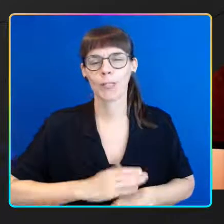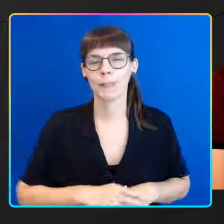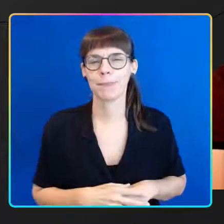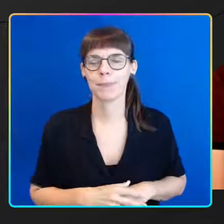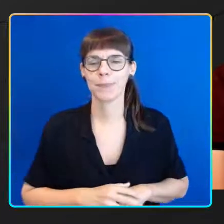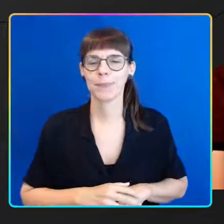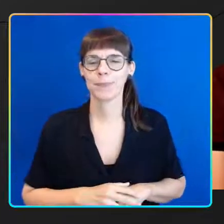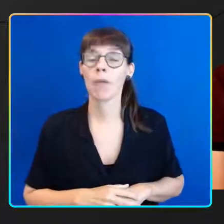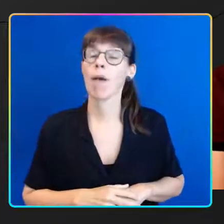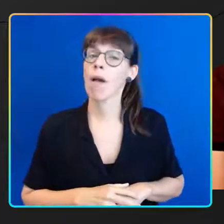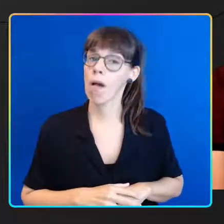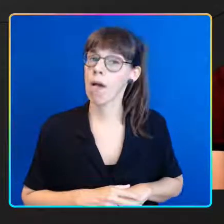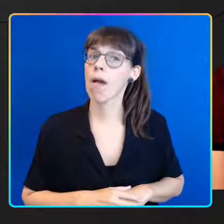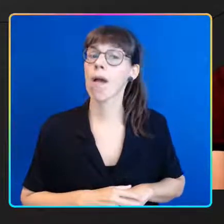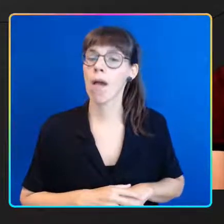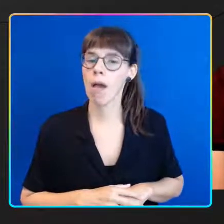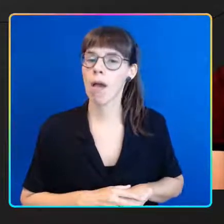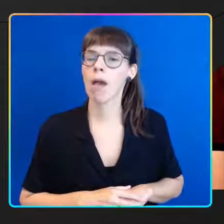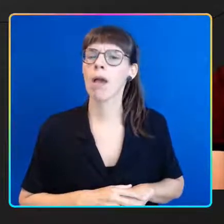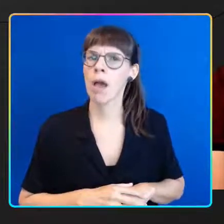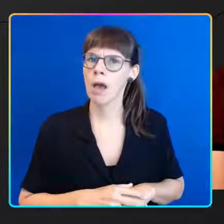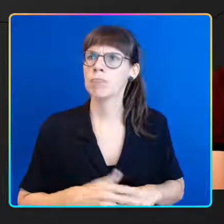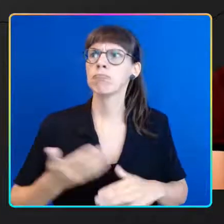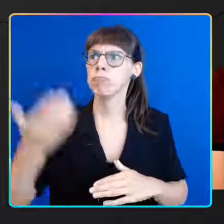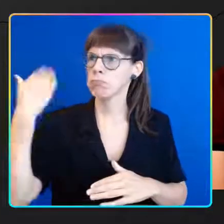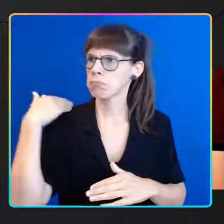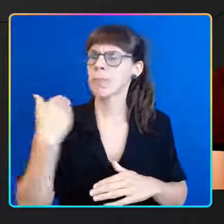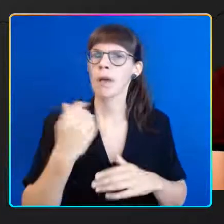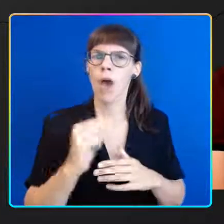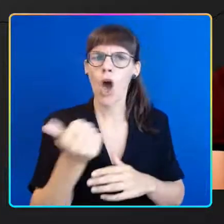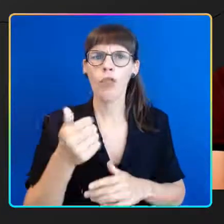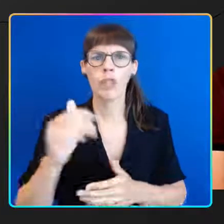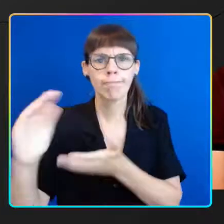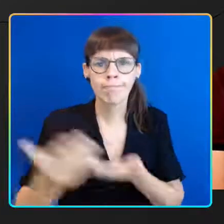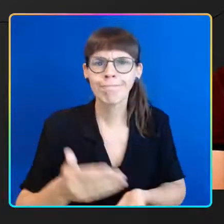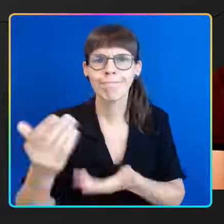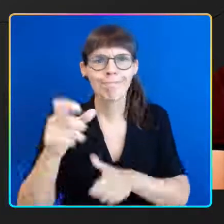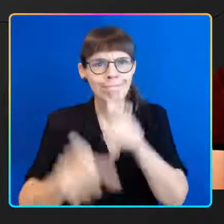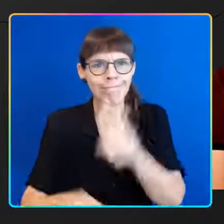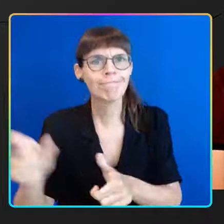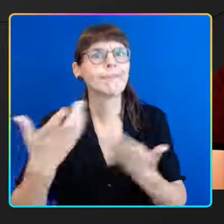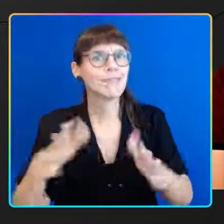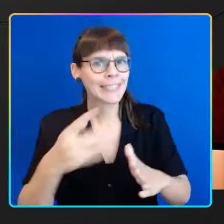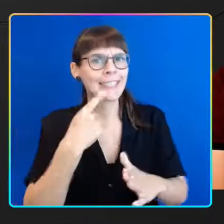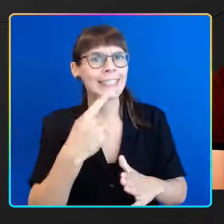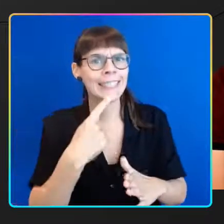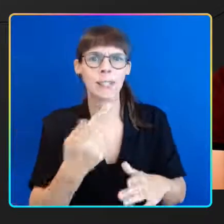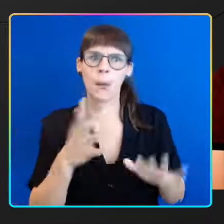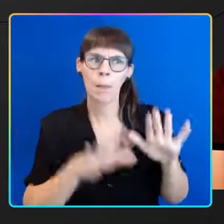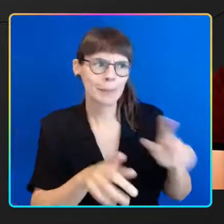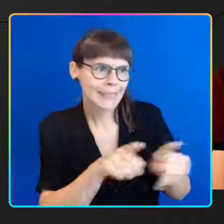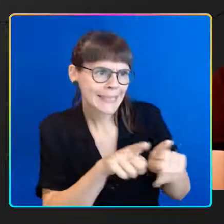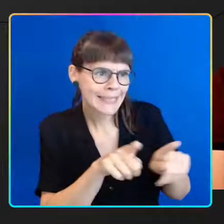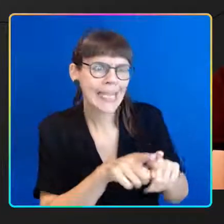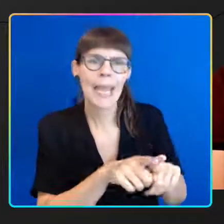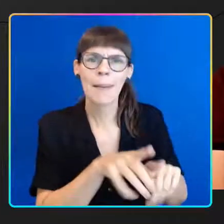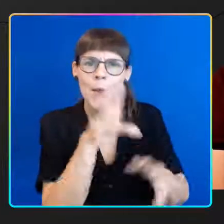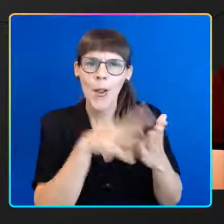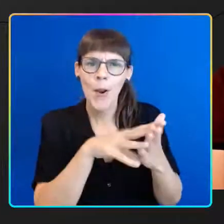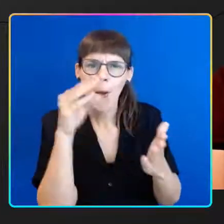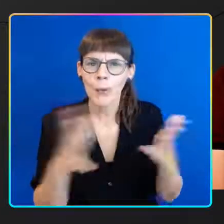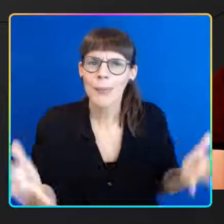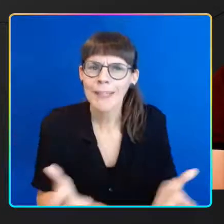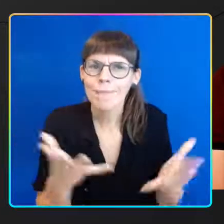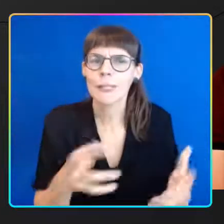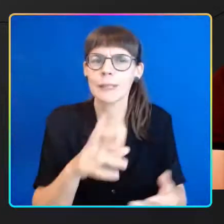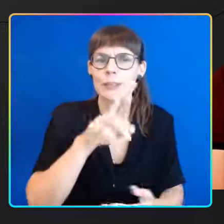That's a good one. We have heard that a couple of times now, so that's really interesting. There might be a pattern there. Reinforcement learning, everyone. Let's go get learning